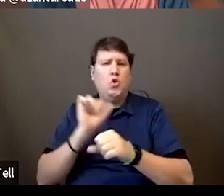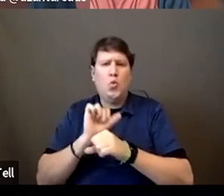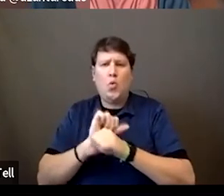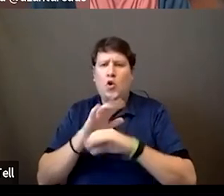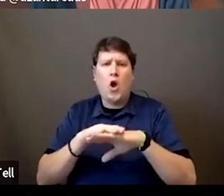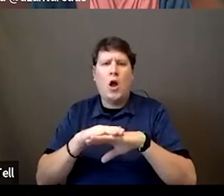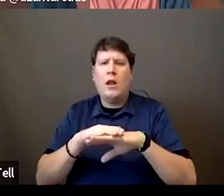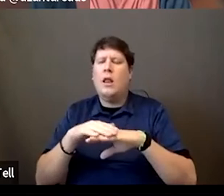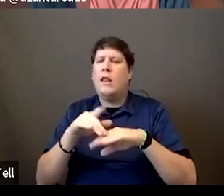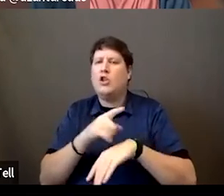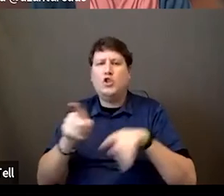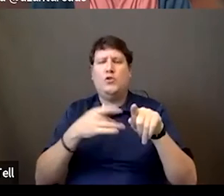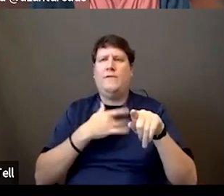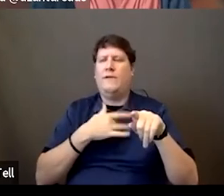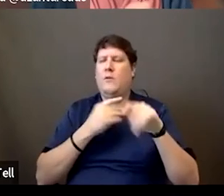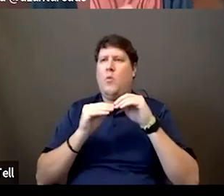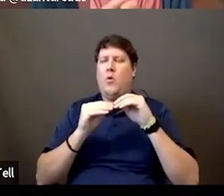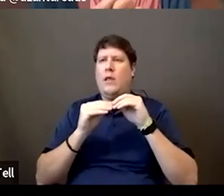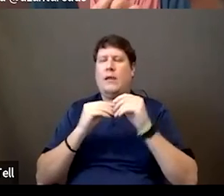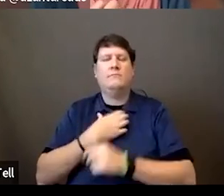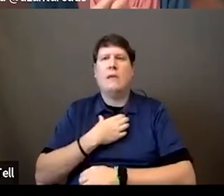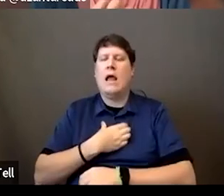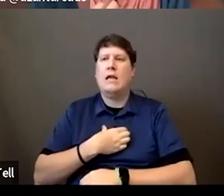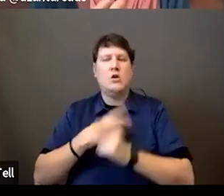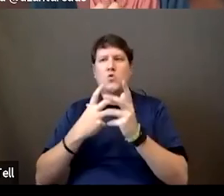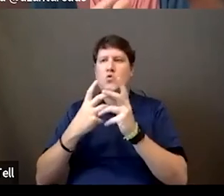about. And I have sort of have two parts to this. So maybe